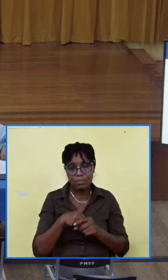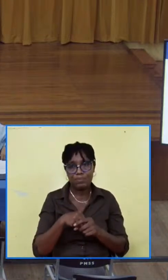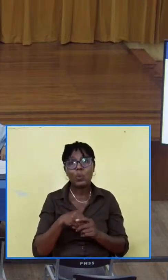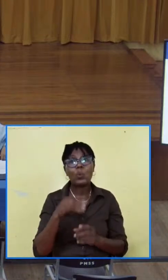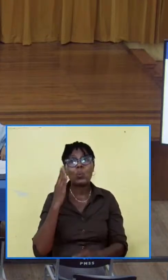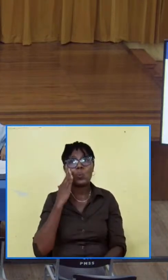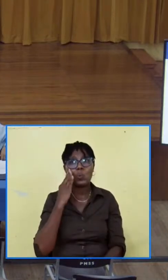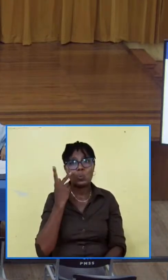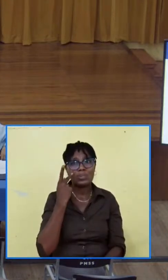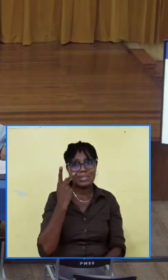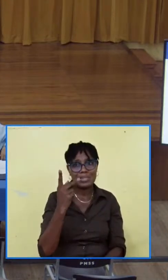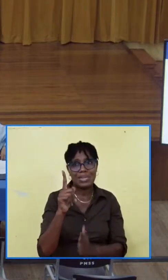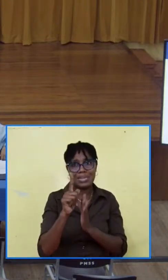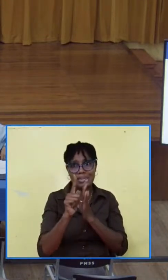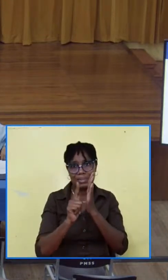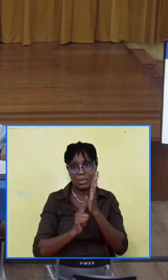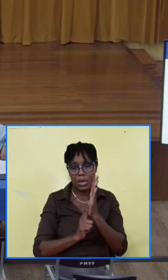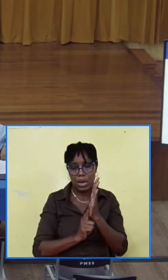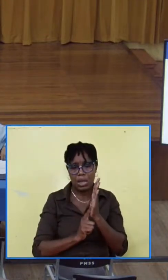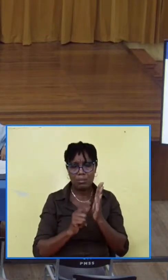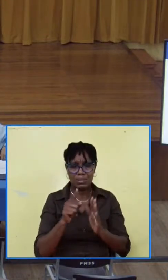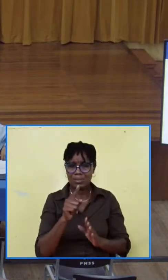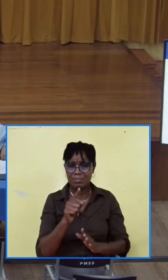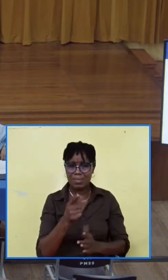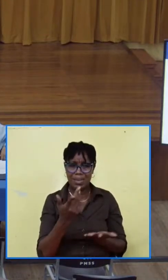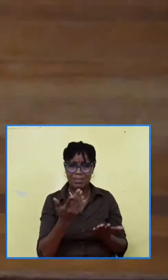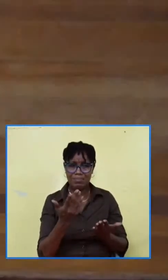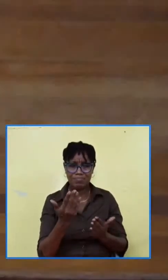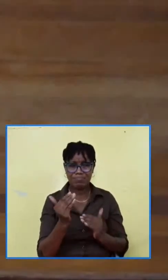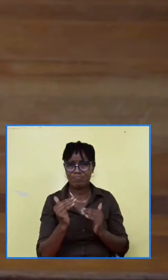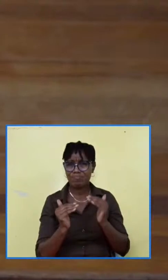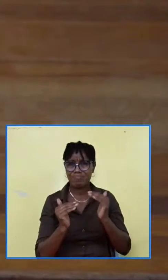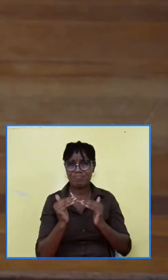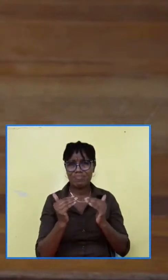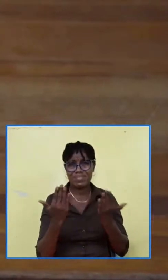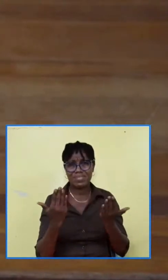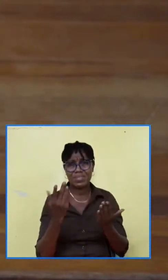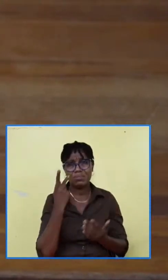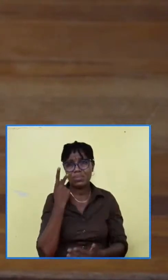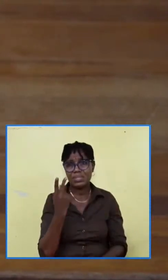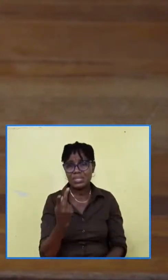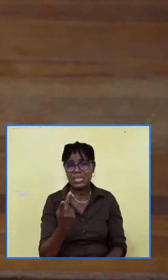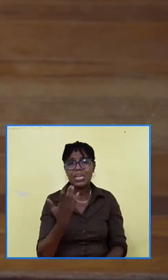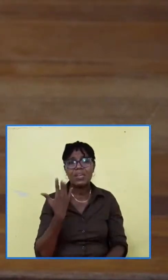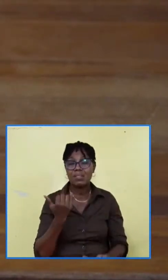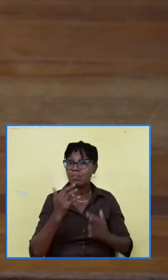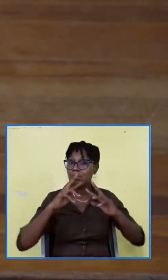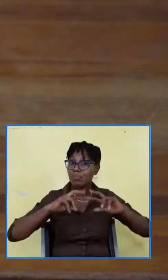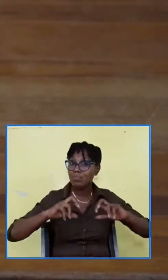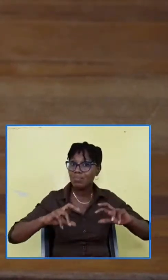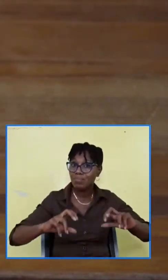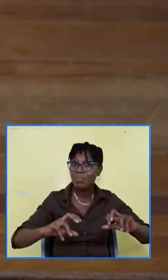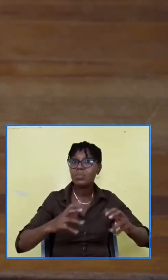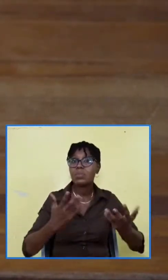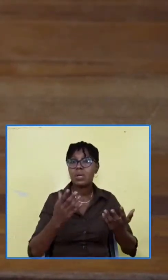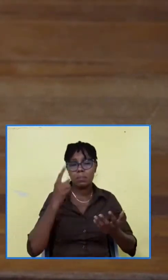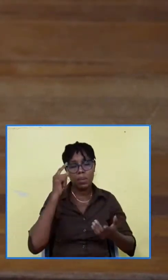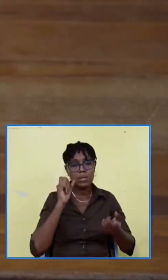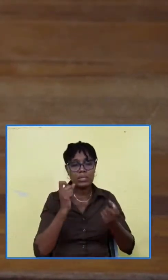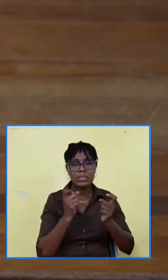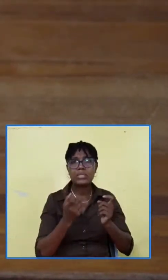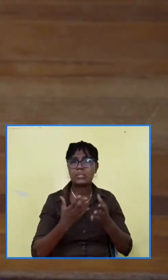the legislation, and we are actively looking into that. As a matter of fact, we talked a lot